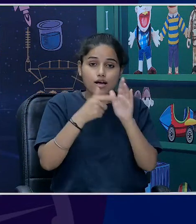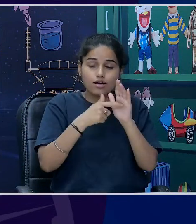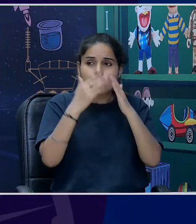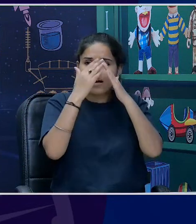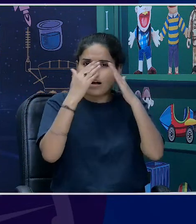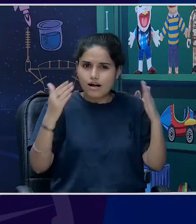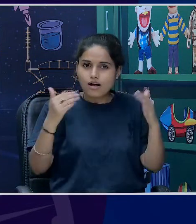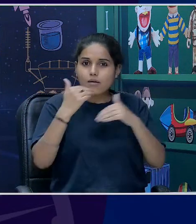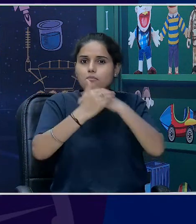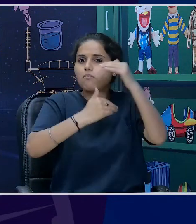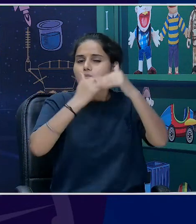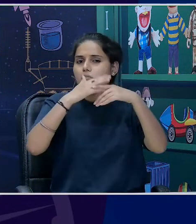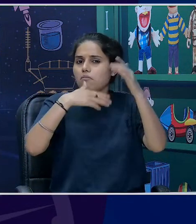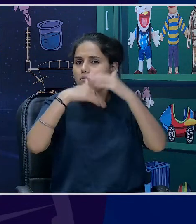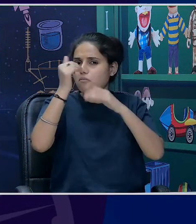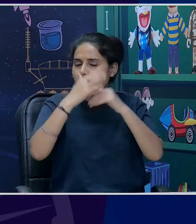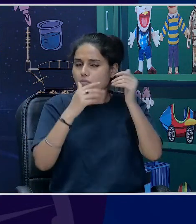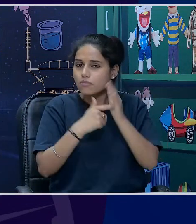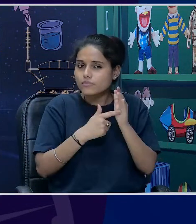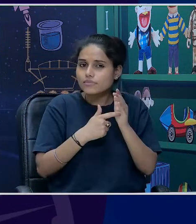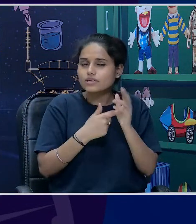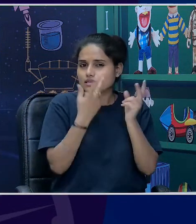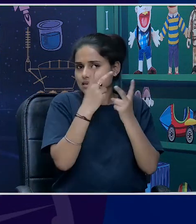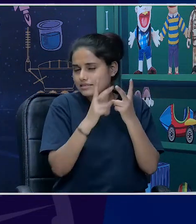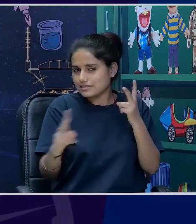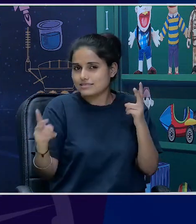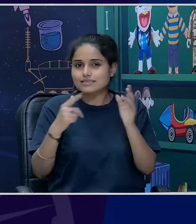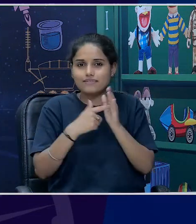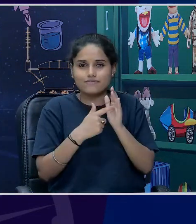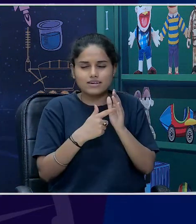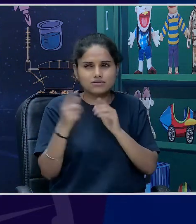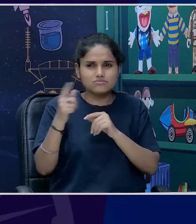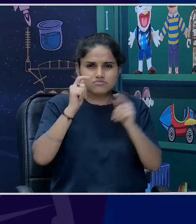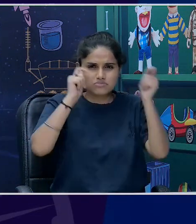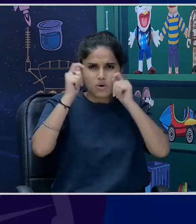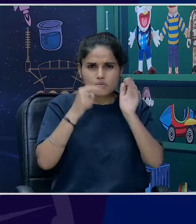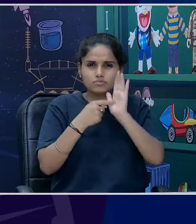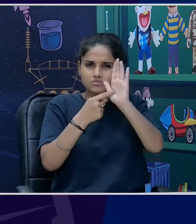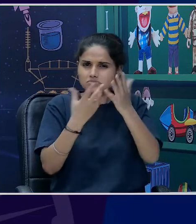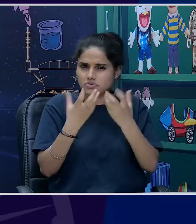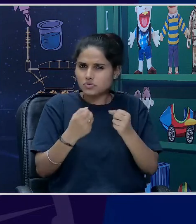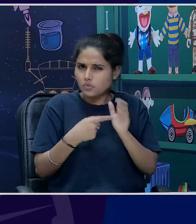home. Yes. They can even give it a role play. What would you suggest about it? Yes, they